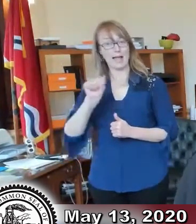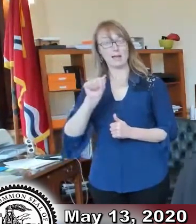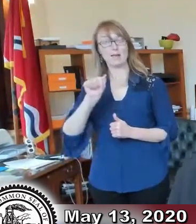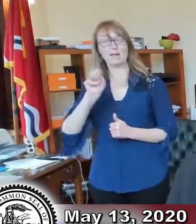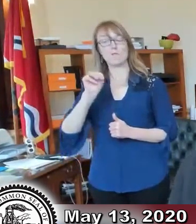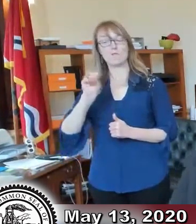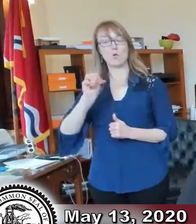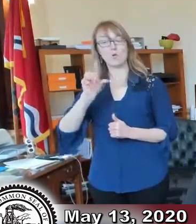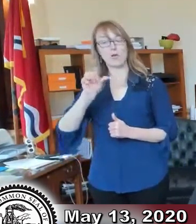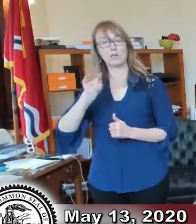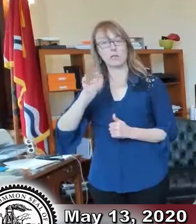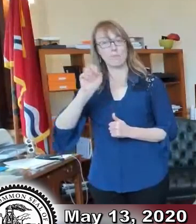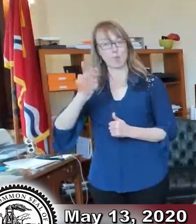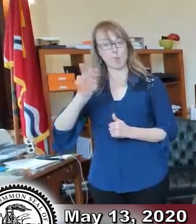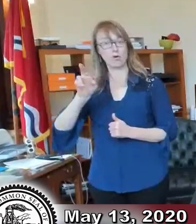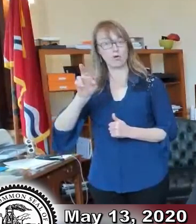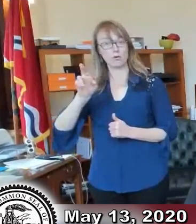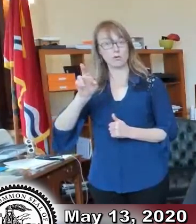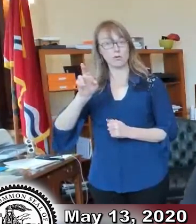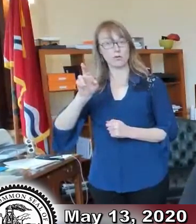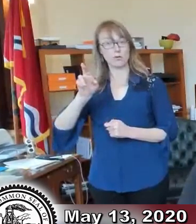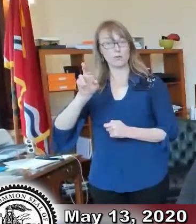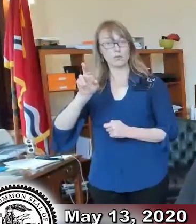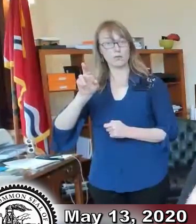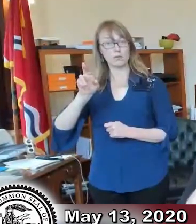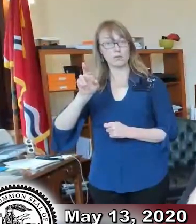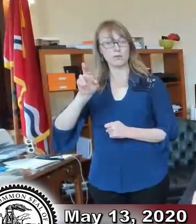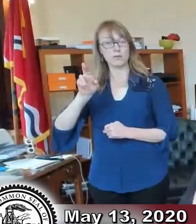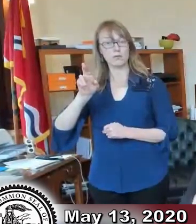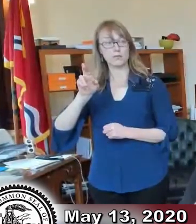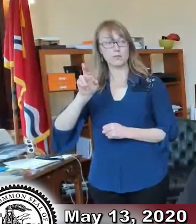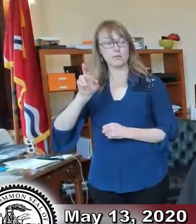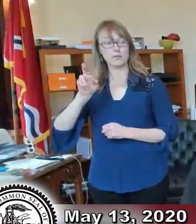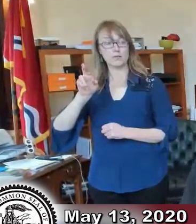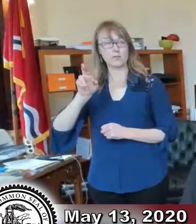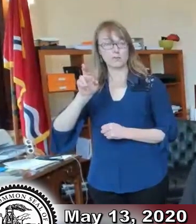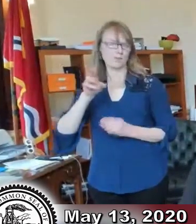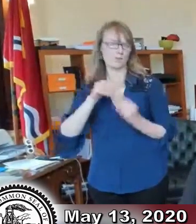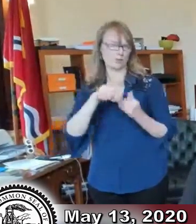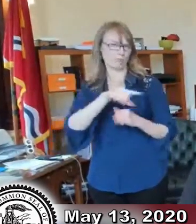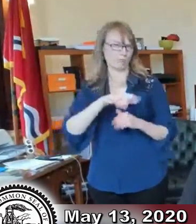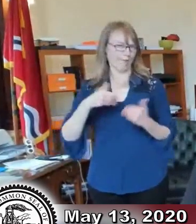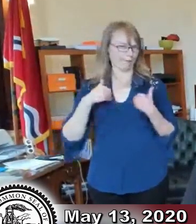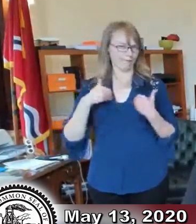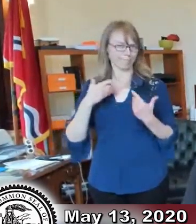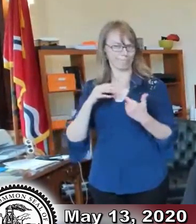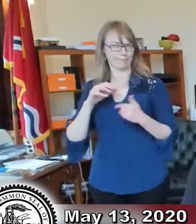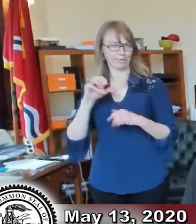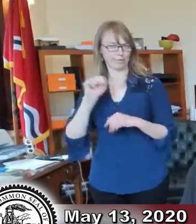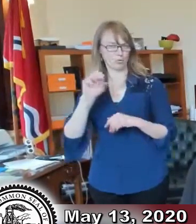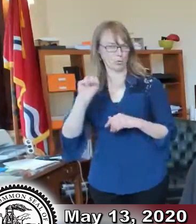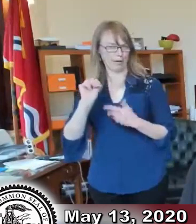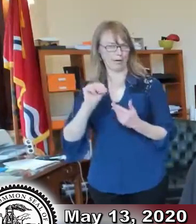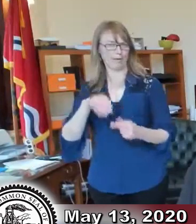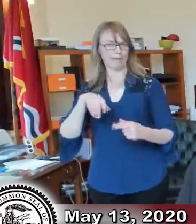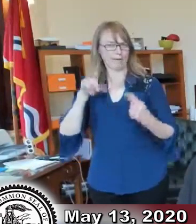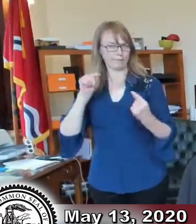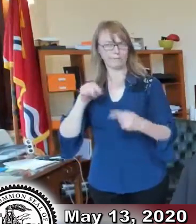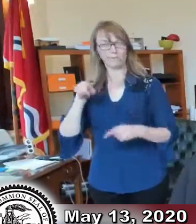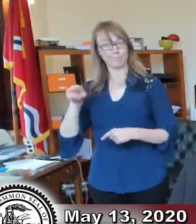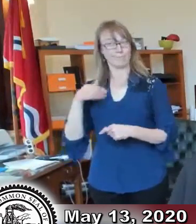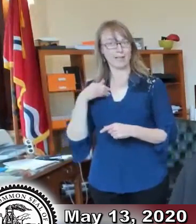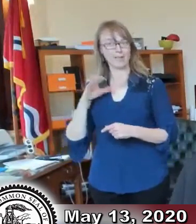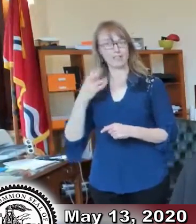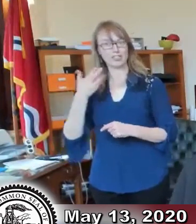@MoLabor. Most of you are on social media, that's why you're here. And they have a chat function as well on